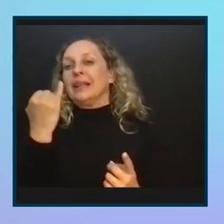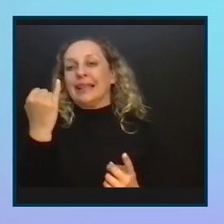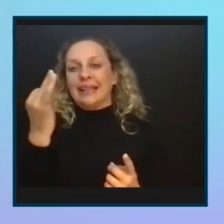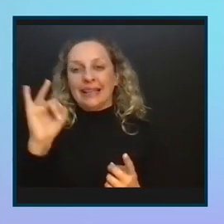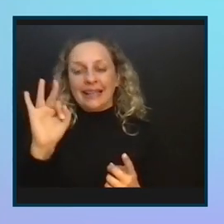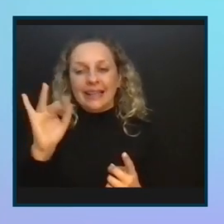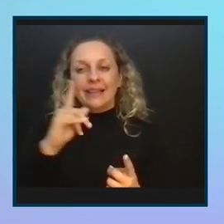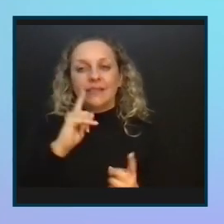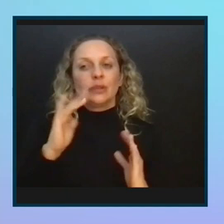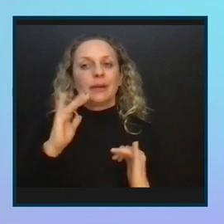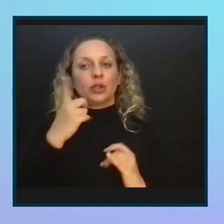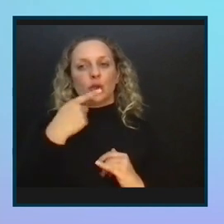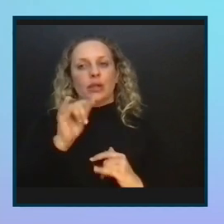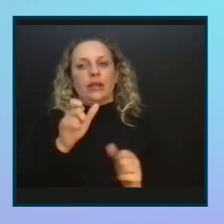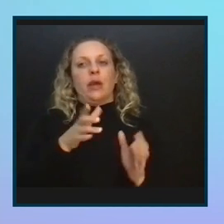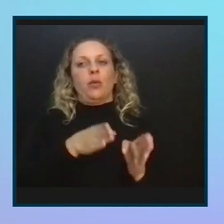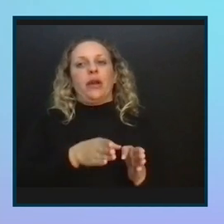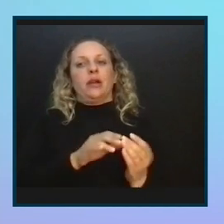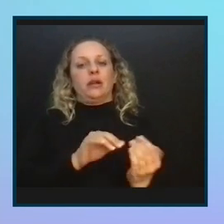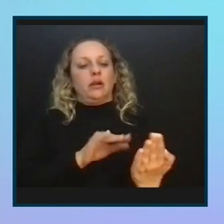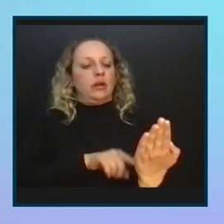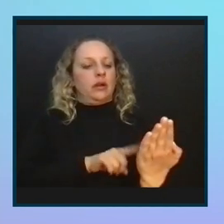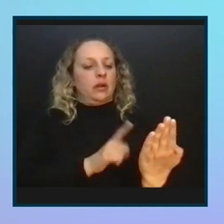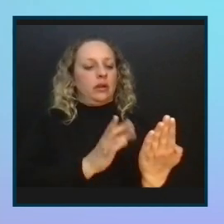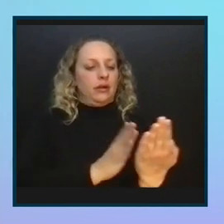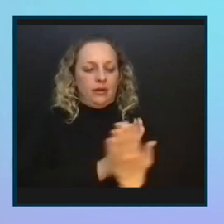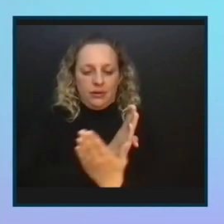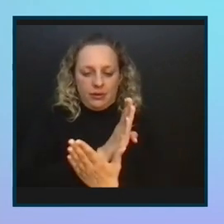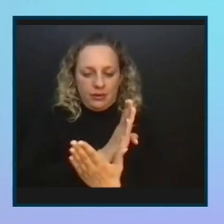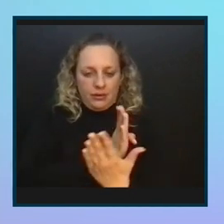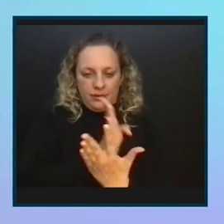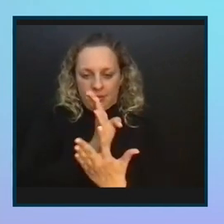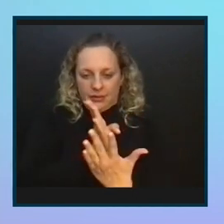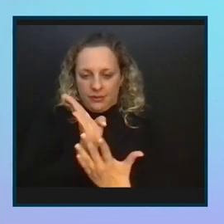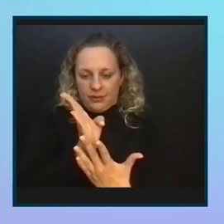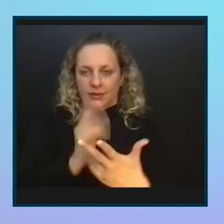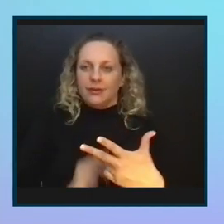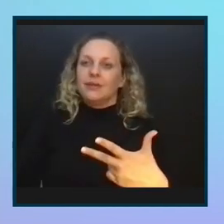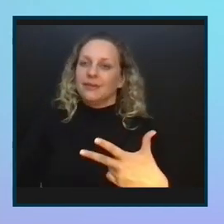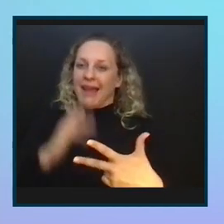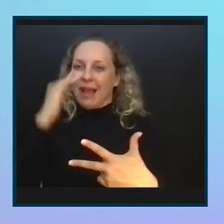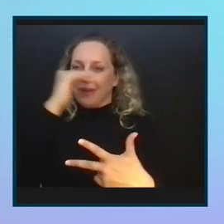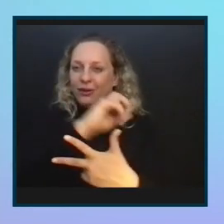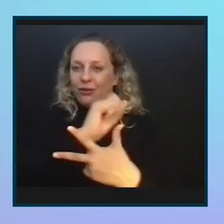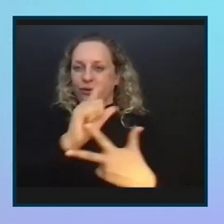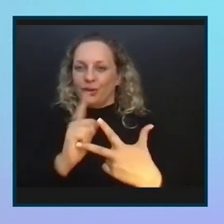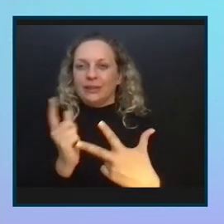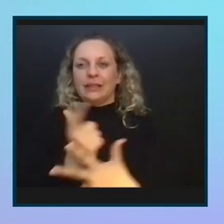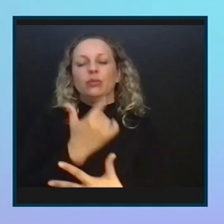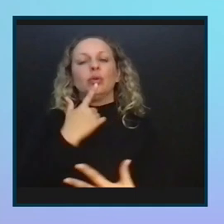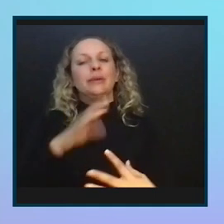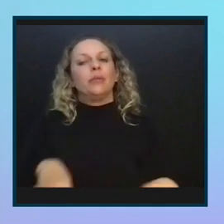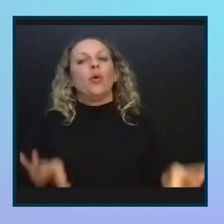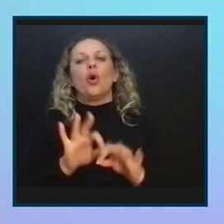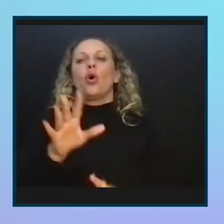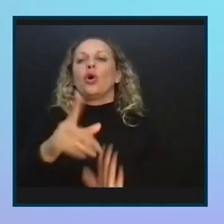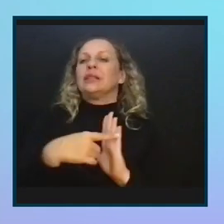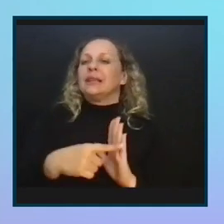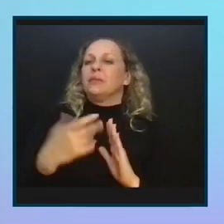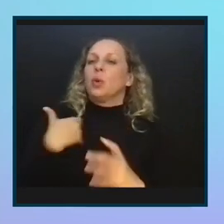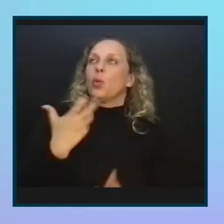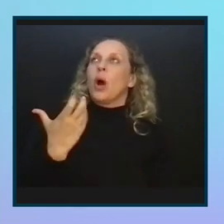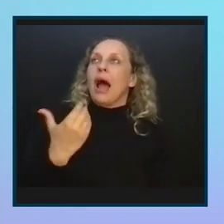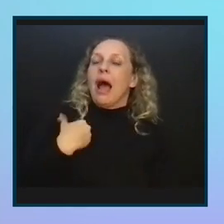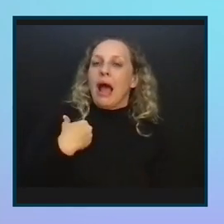as long as they're expected to look that way on that platform too. So that is the most important thing. You know, let's say we wanted to have, you